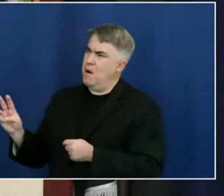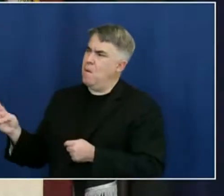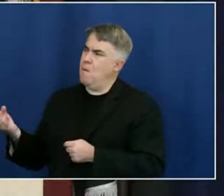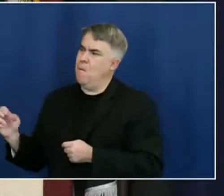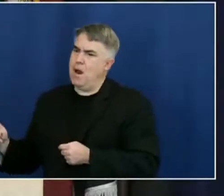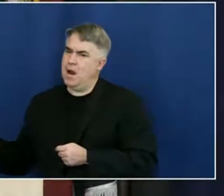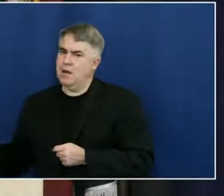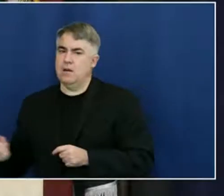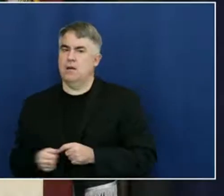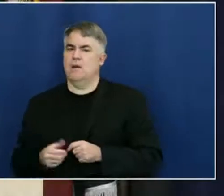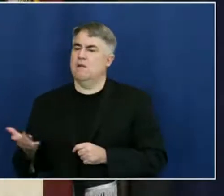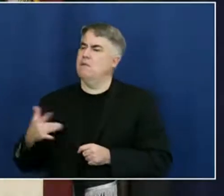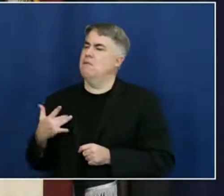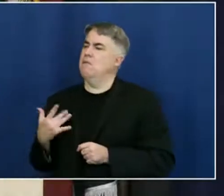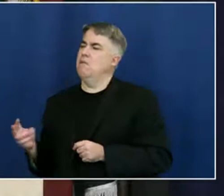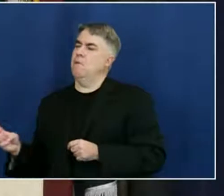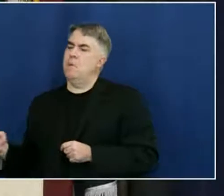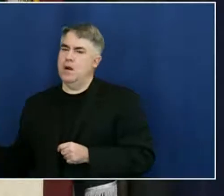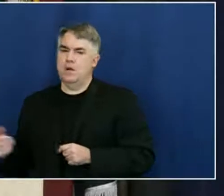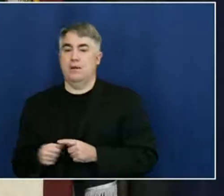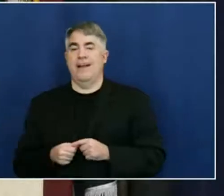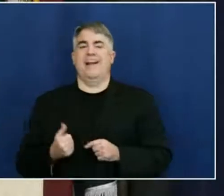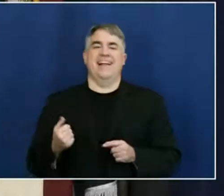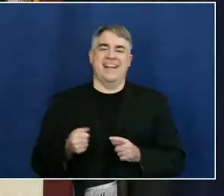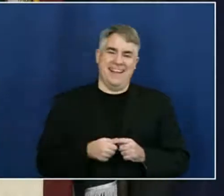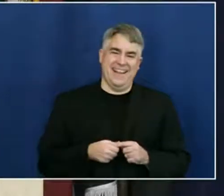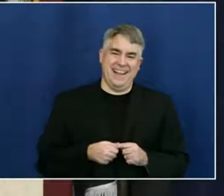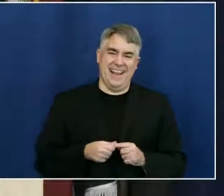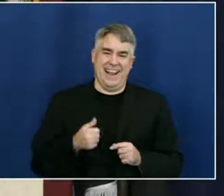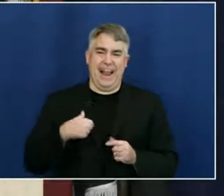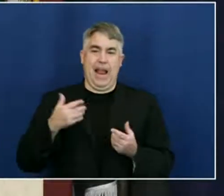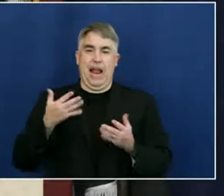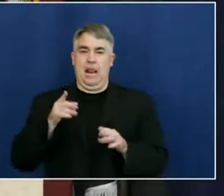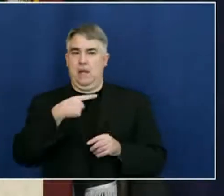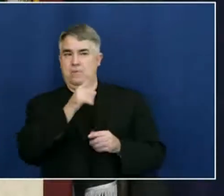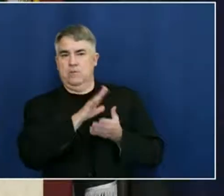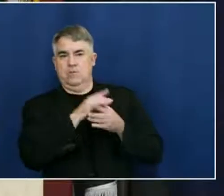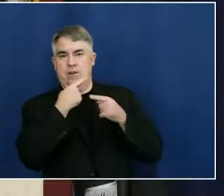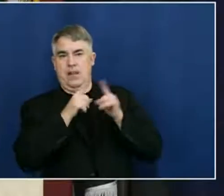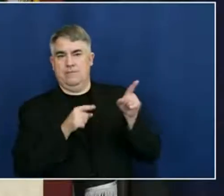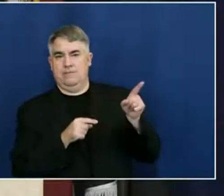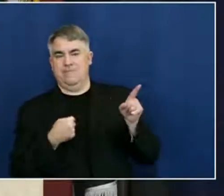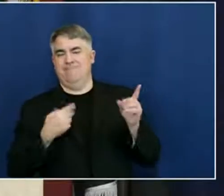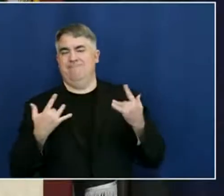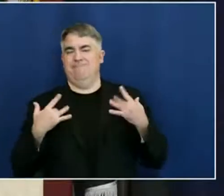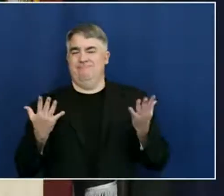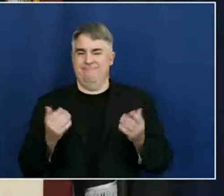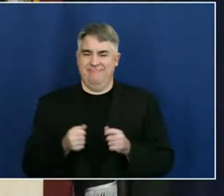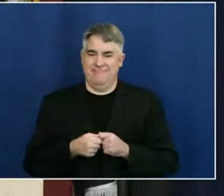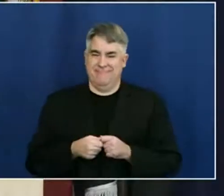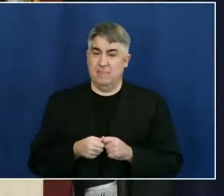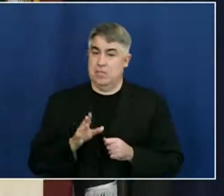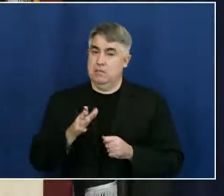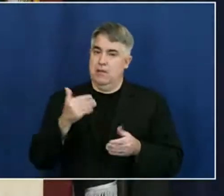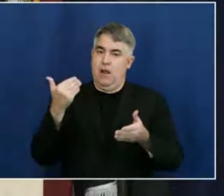reopen? Yeah, I should probably let them make their own announcements. I know they're working hard, and I think they're getting close, but we'll